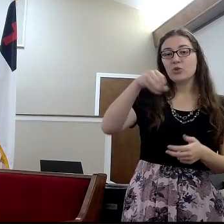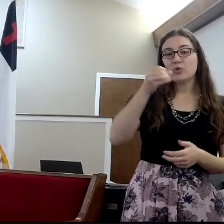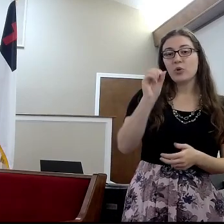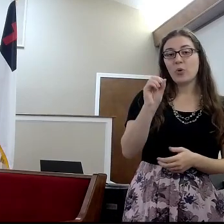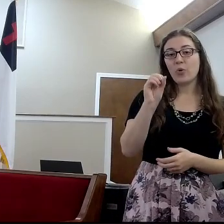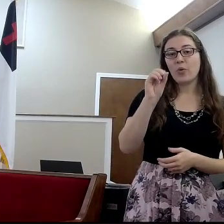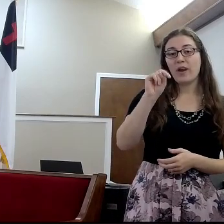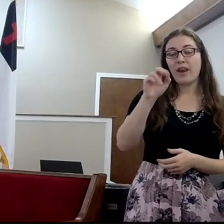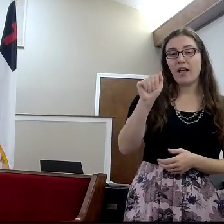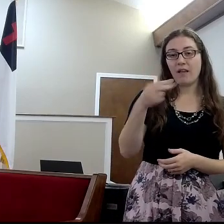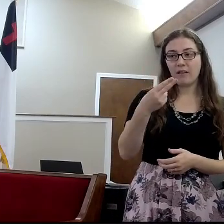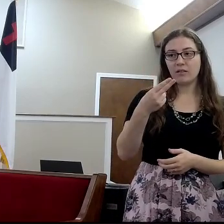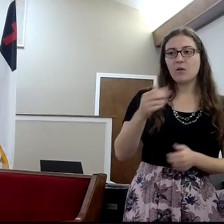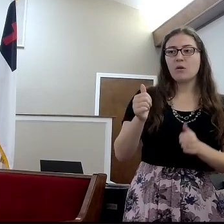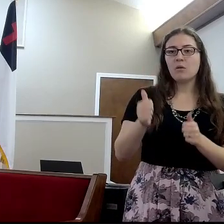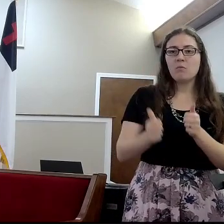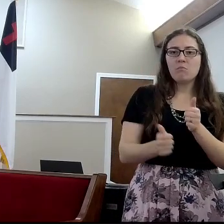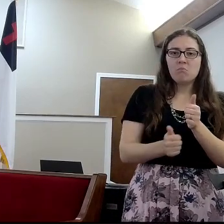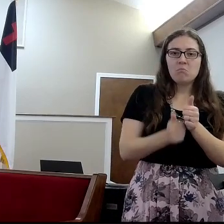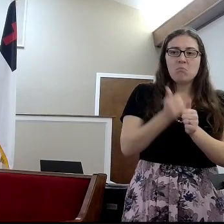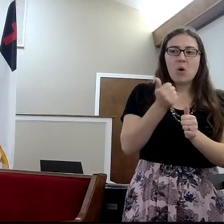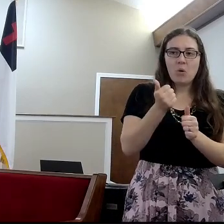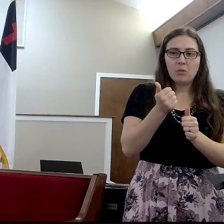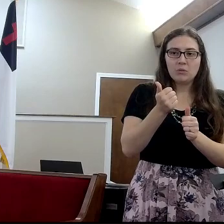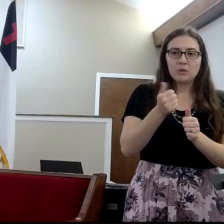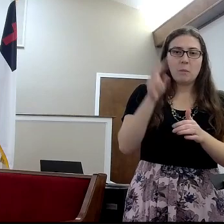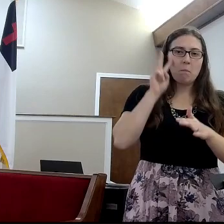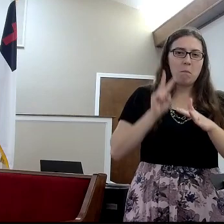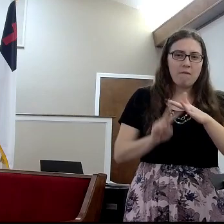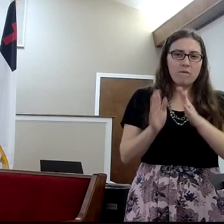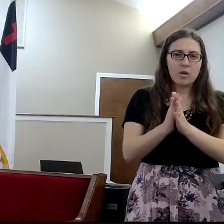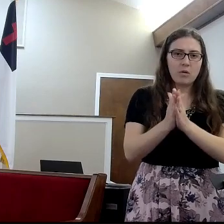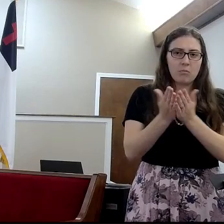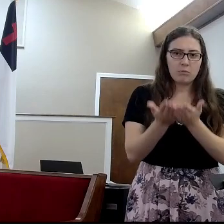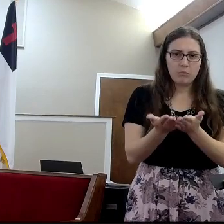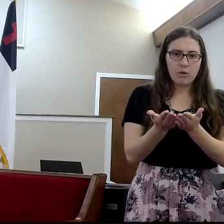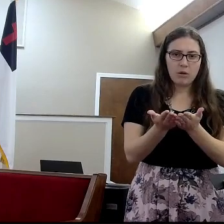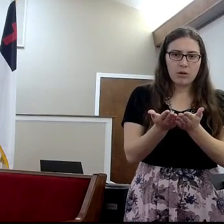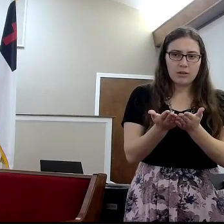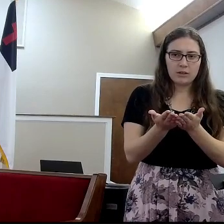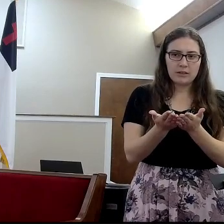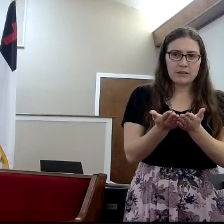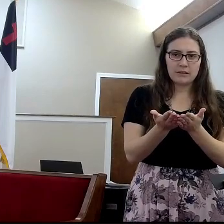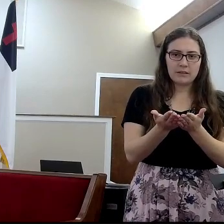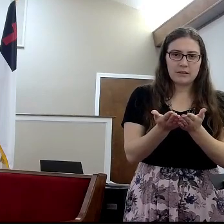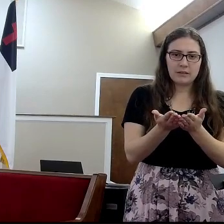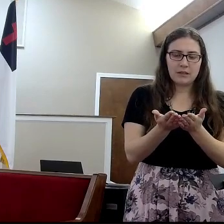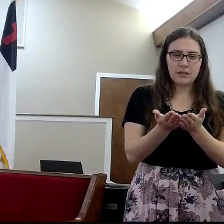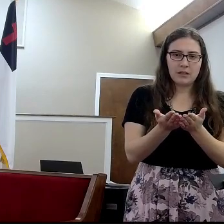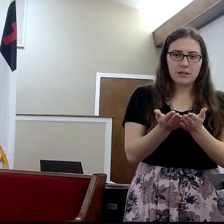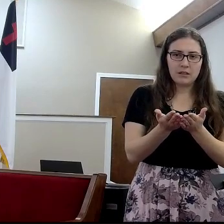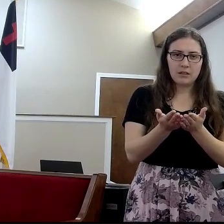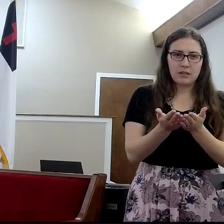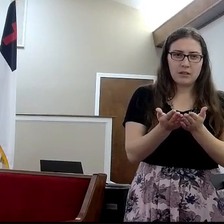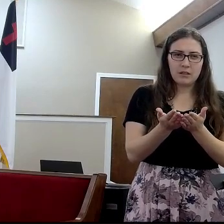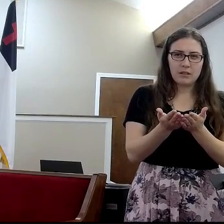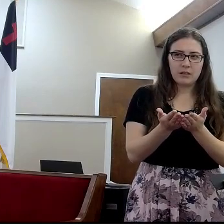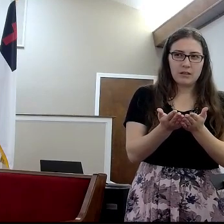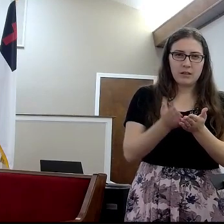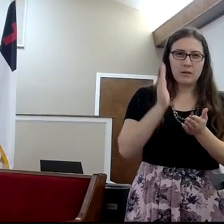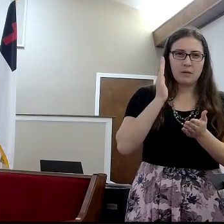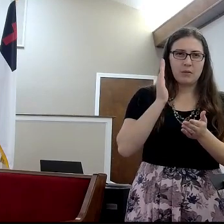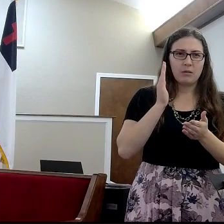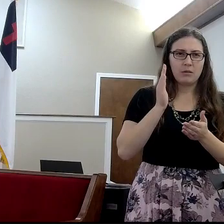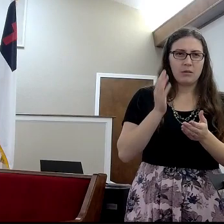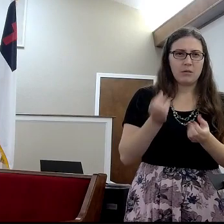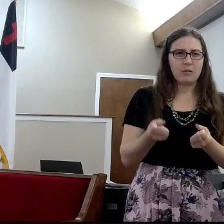were covering the book of Jonah, we talked about how most of the books of the, that are prophets anyway consist of multiple sermons, whereas Jonah